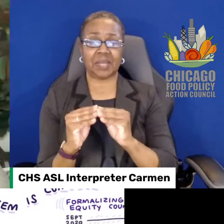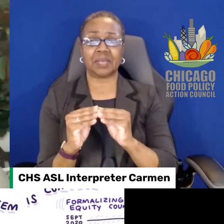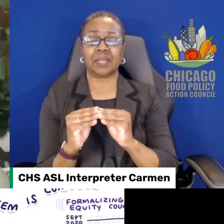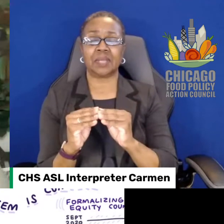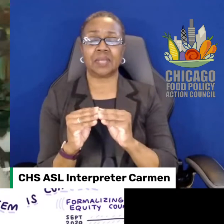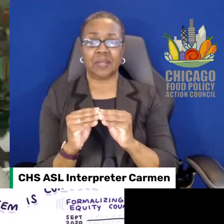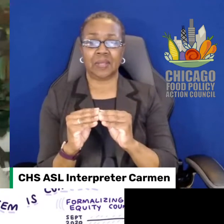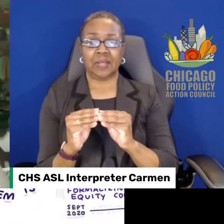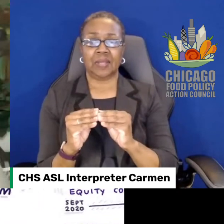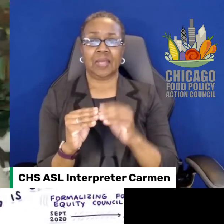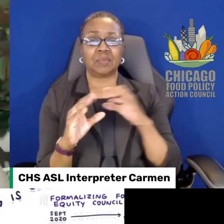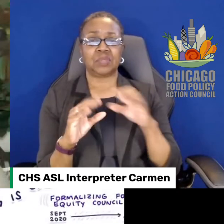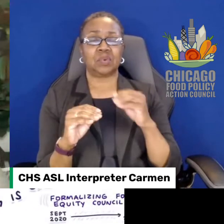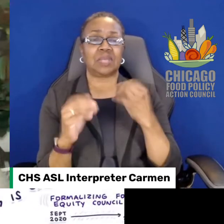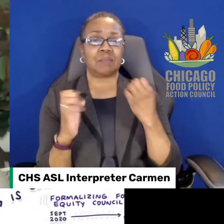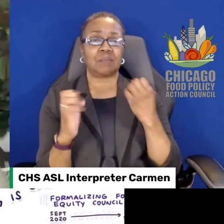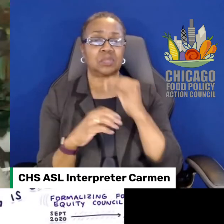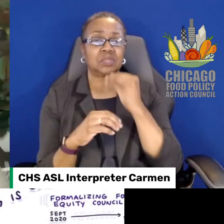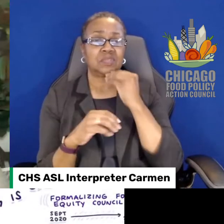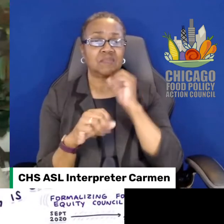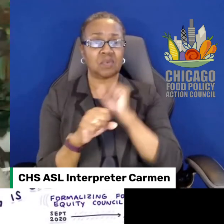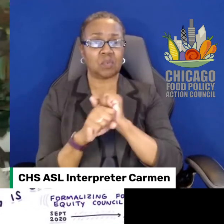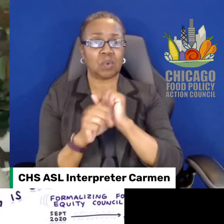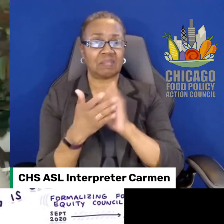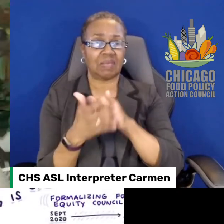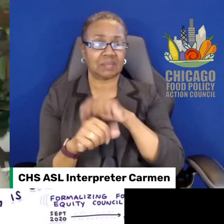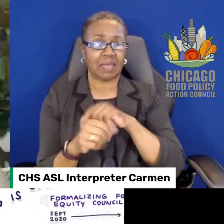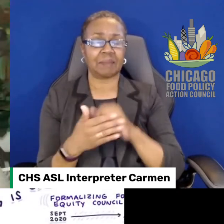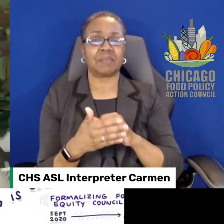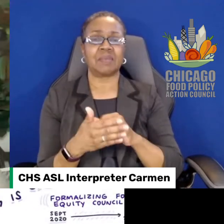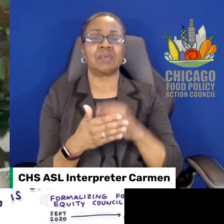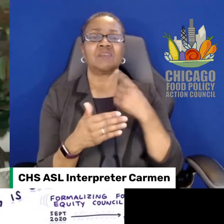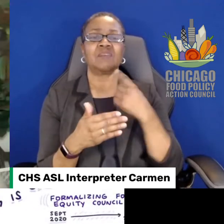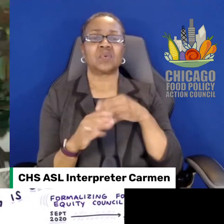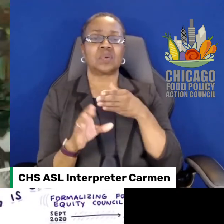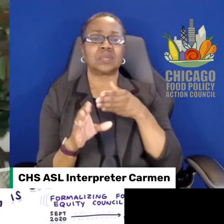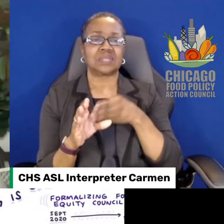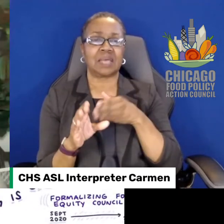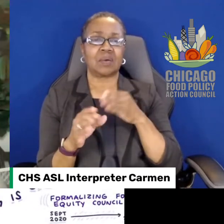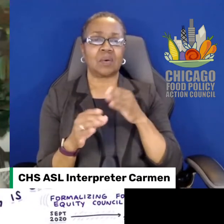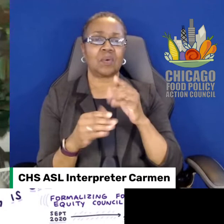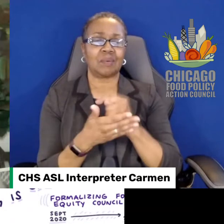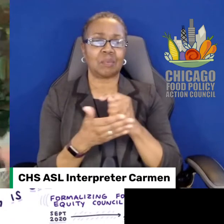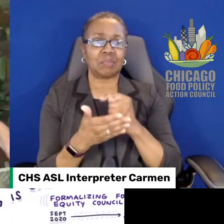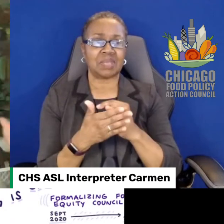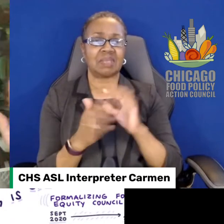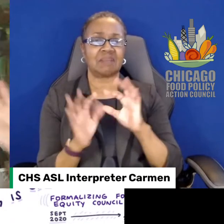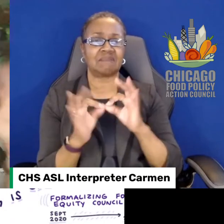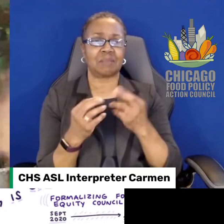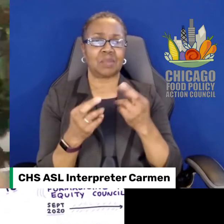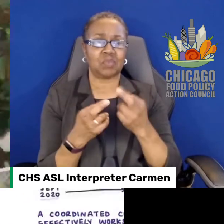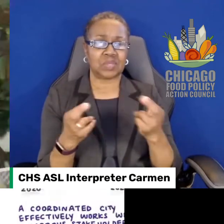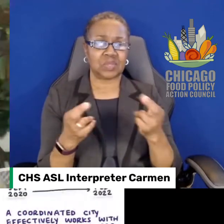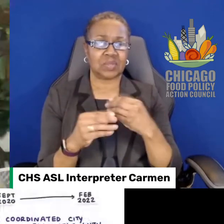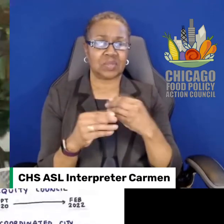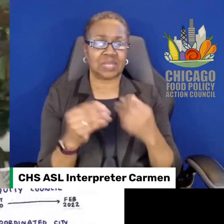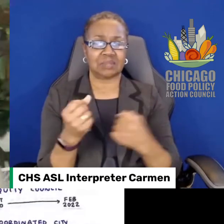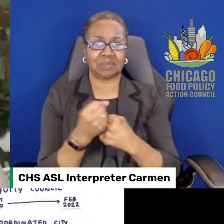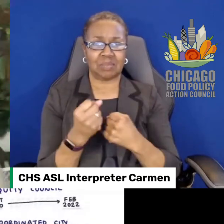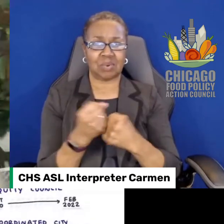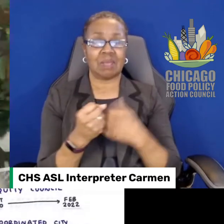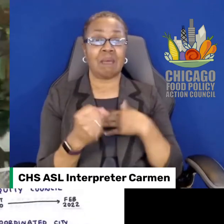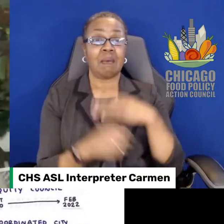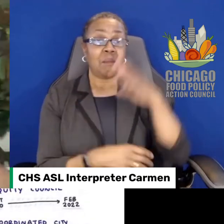emergency food work actually, and art psychotherapy and family resources and support. And my dad invited